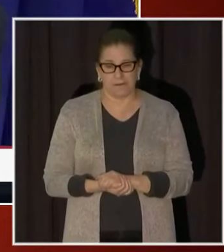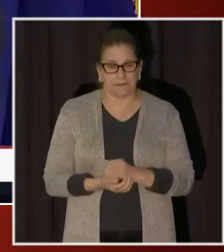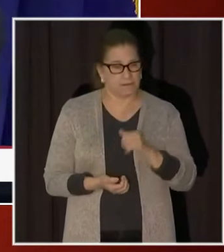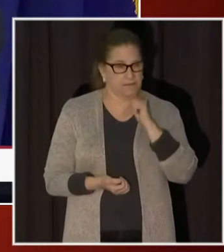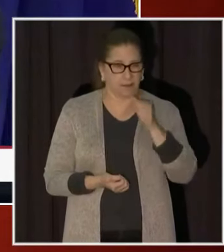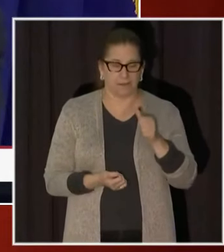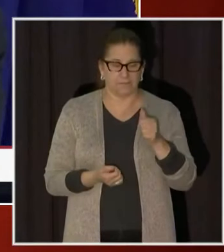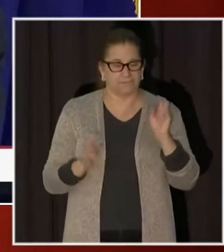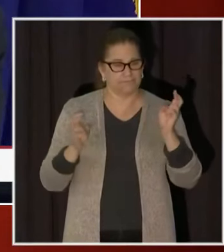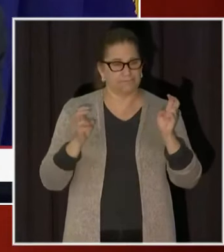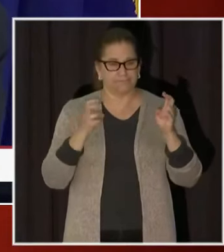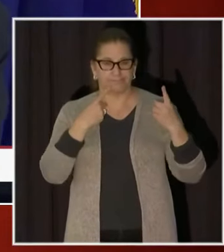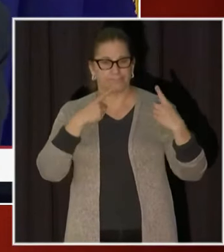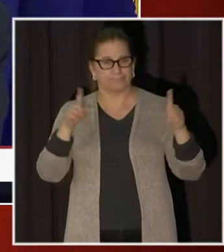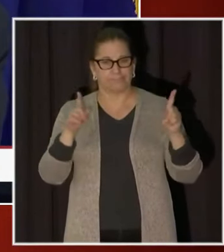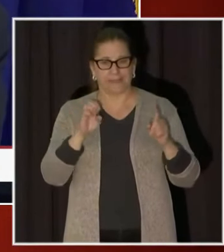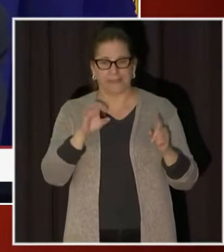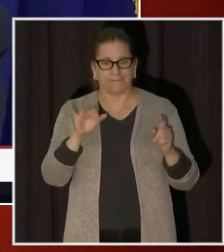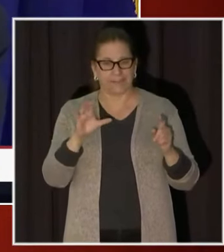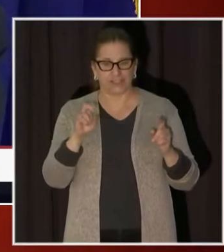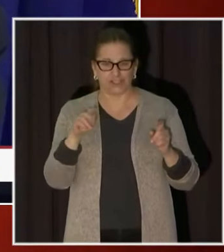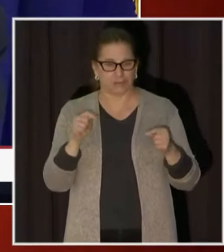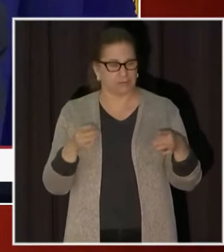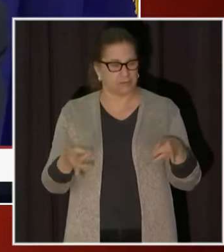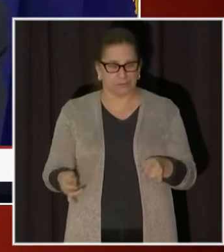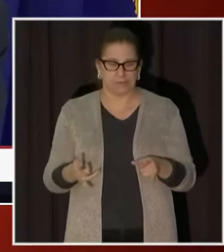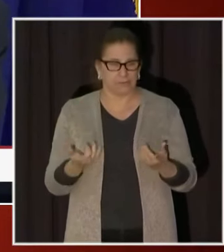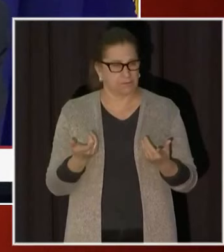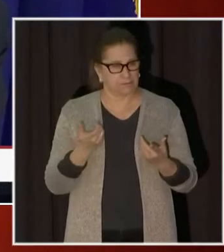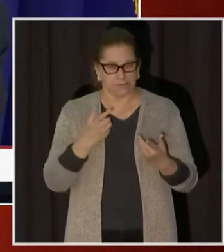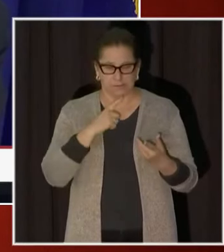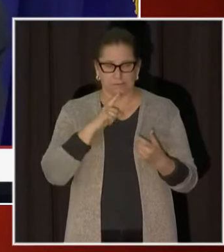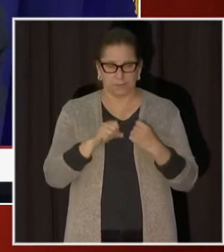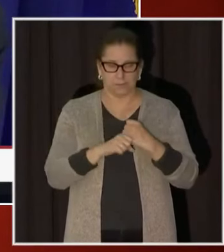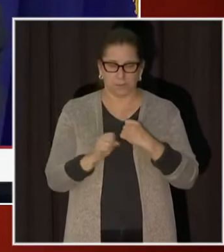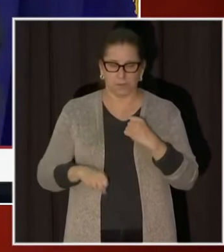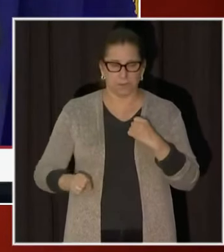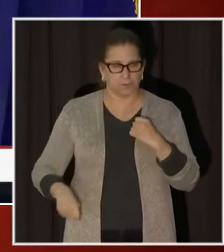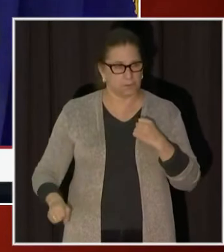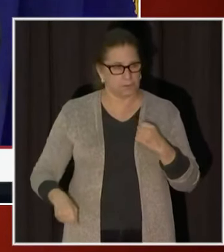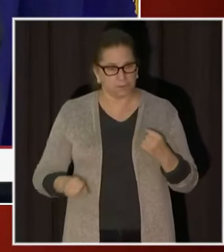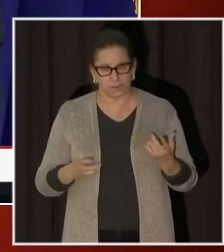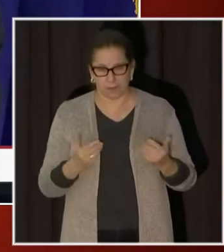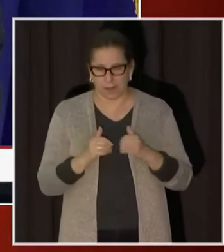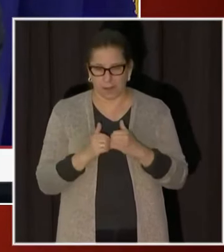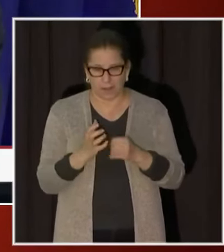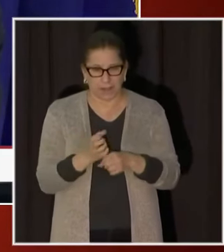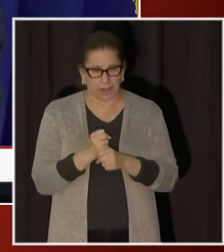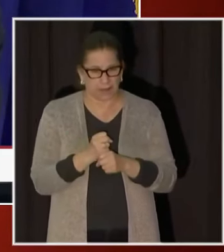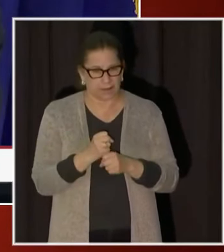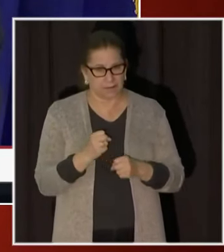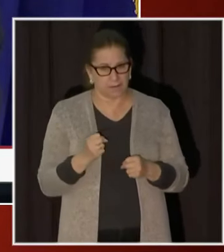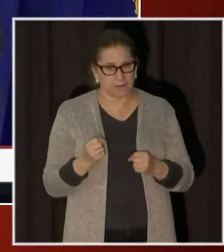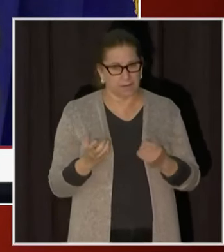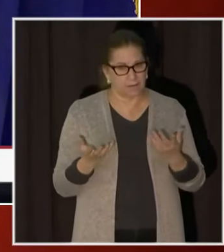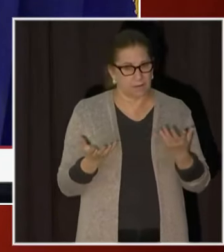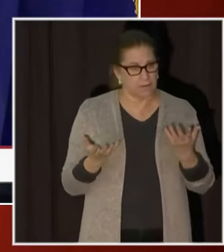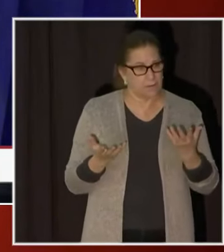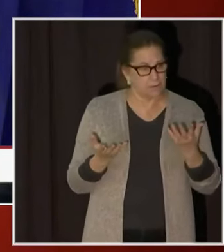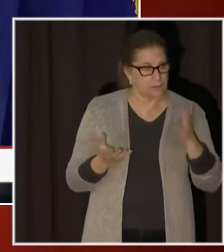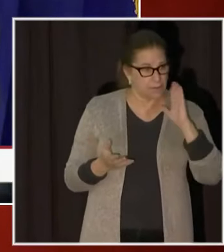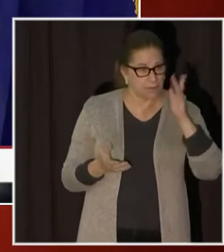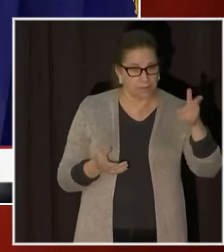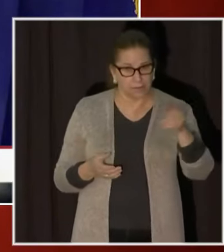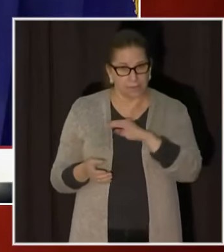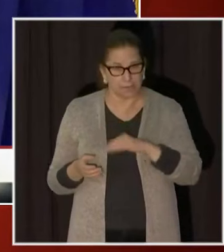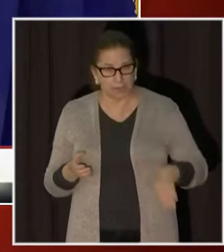trust it if the mayor says she'll sign my petition, that she will, but I don't really know whether she did, or maybe she did, and when she addressed